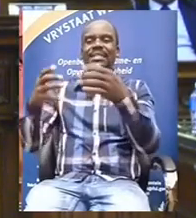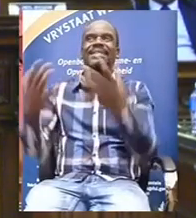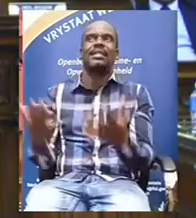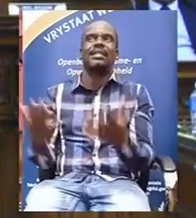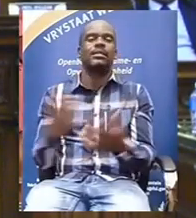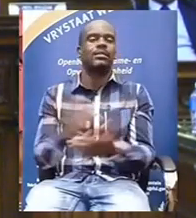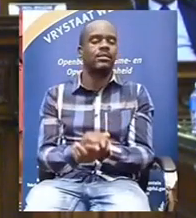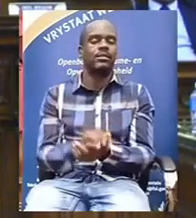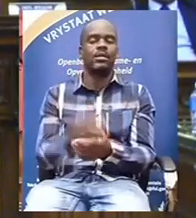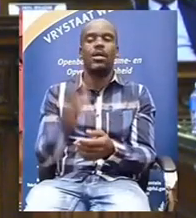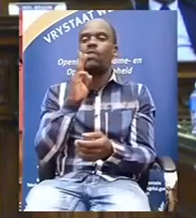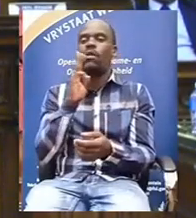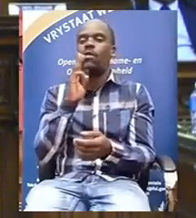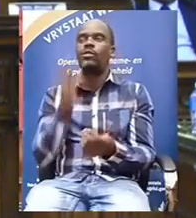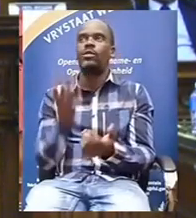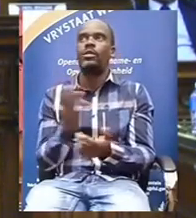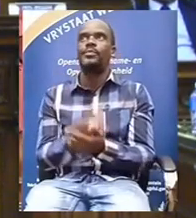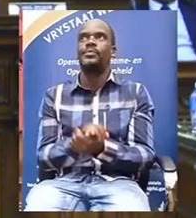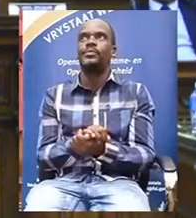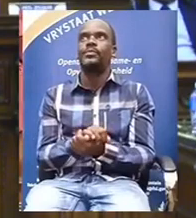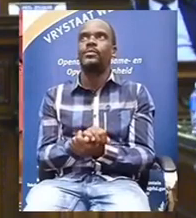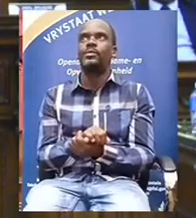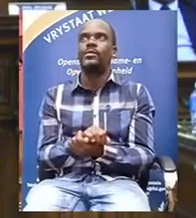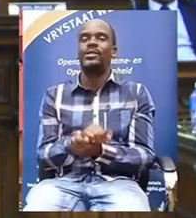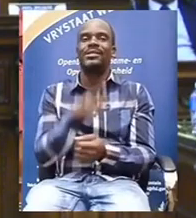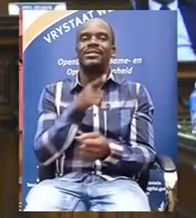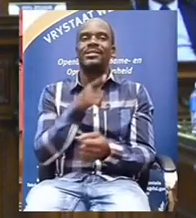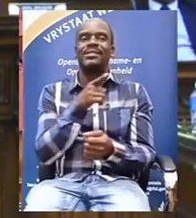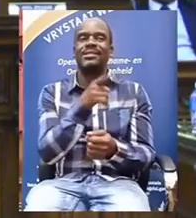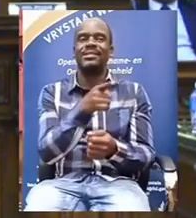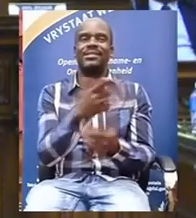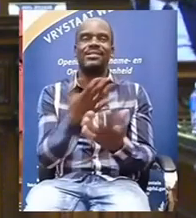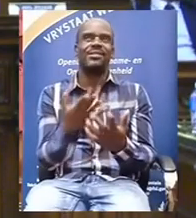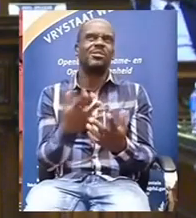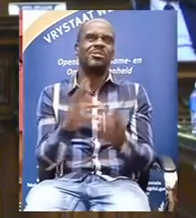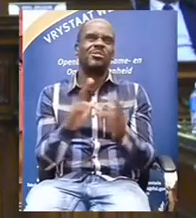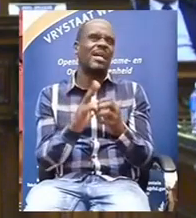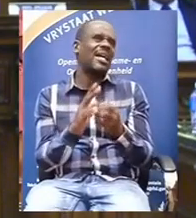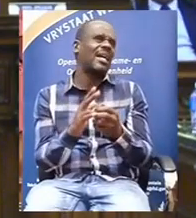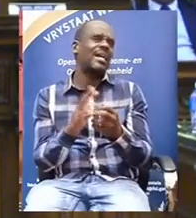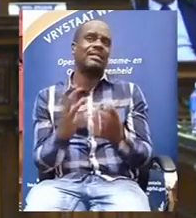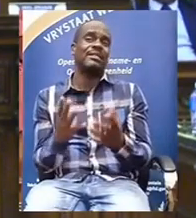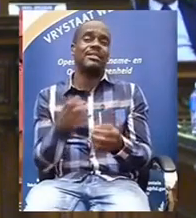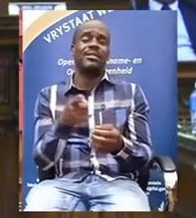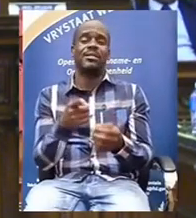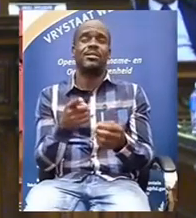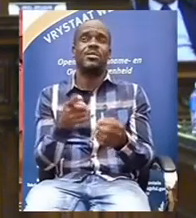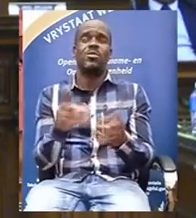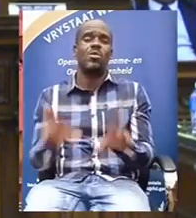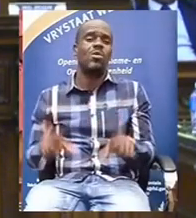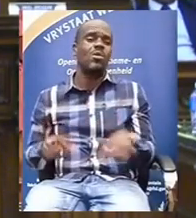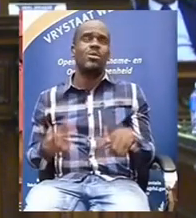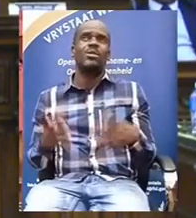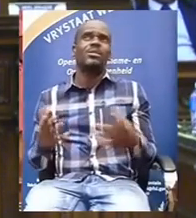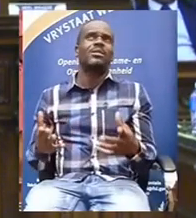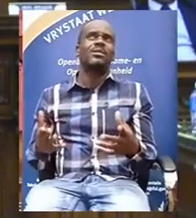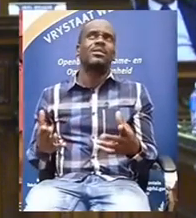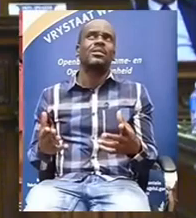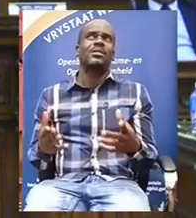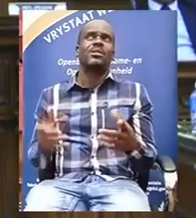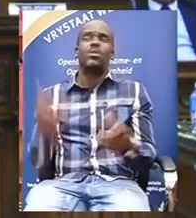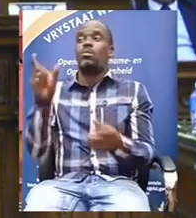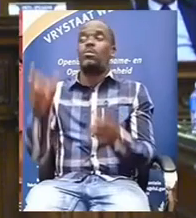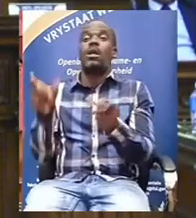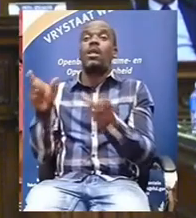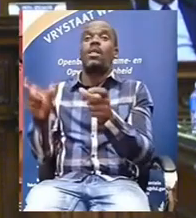half of them have water. This is an absolute betrayal of the most basic human right to which our people